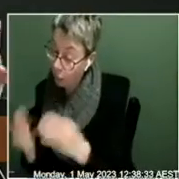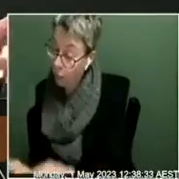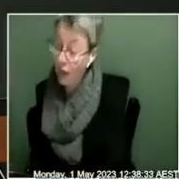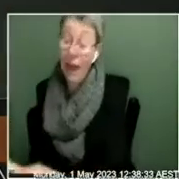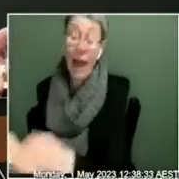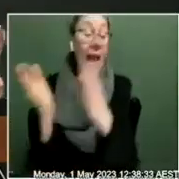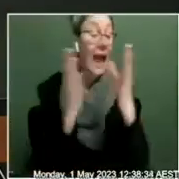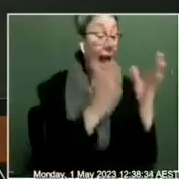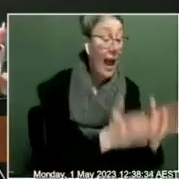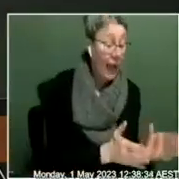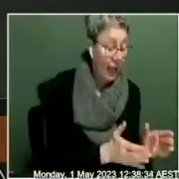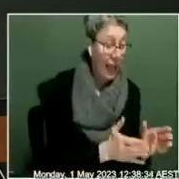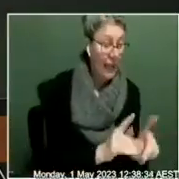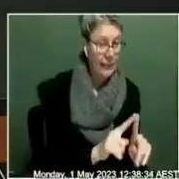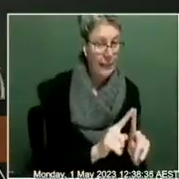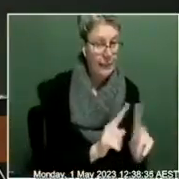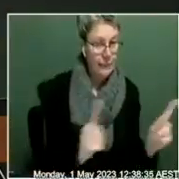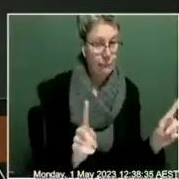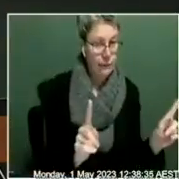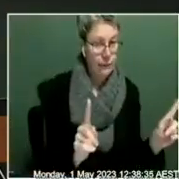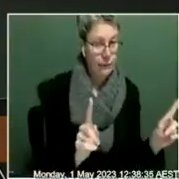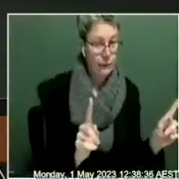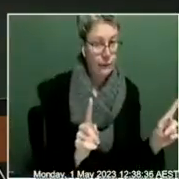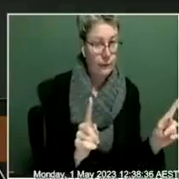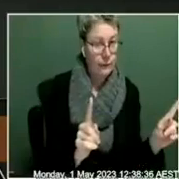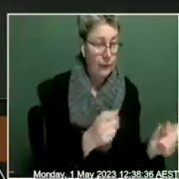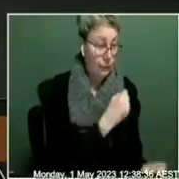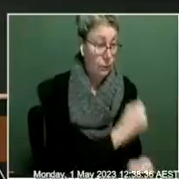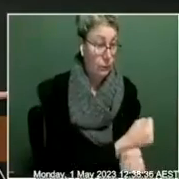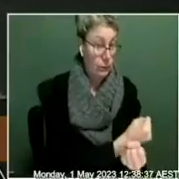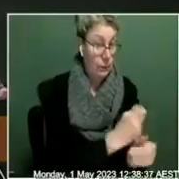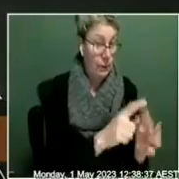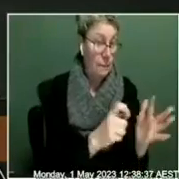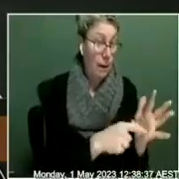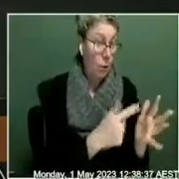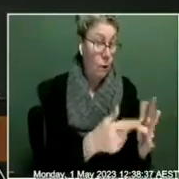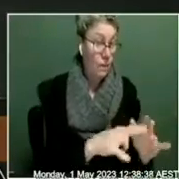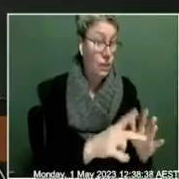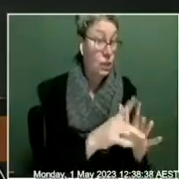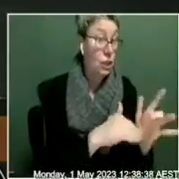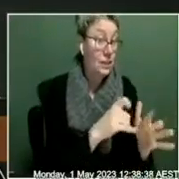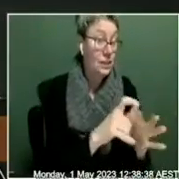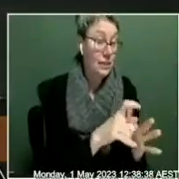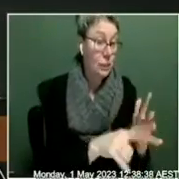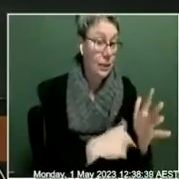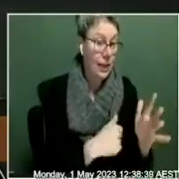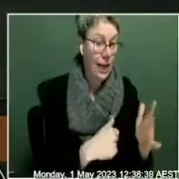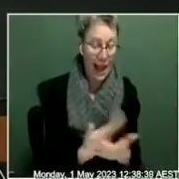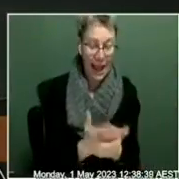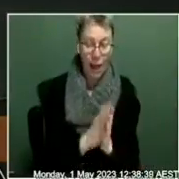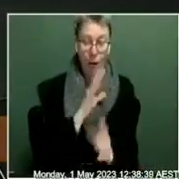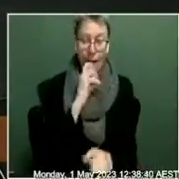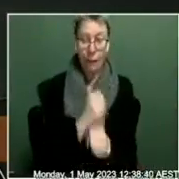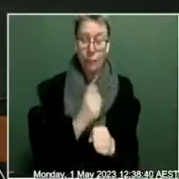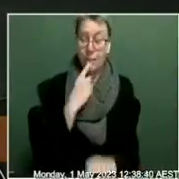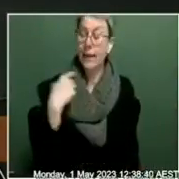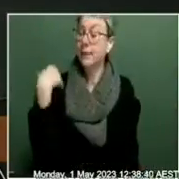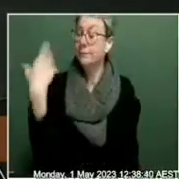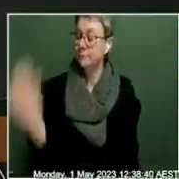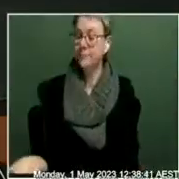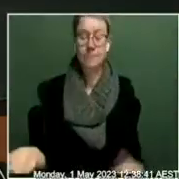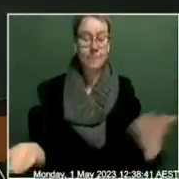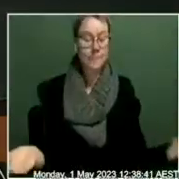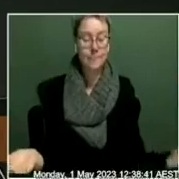can the government give us two different forms of advice for how you are treated?